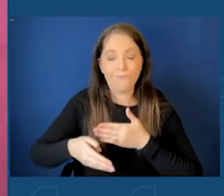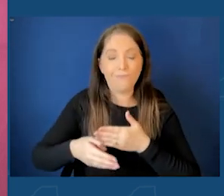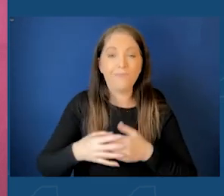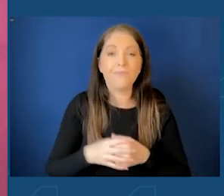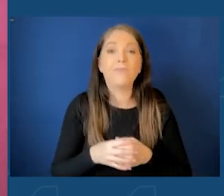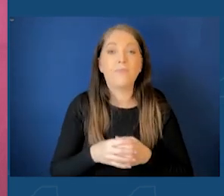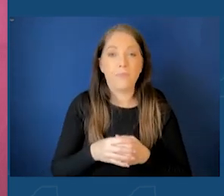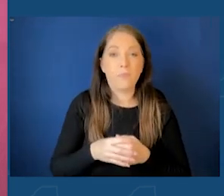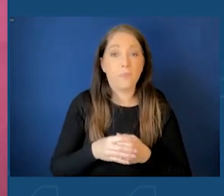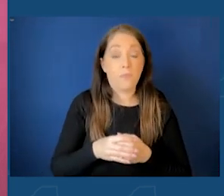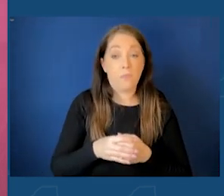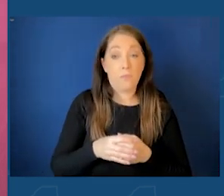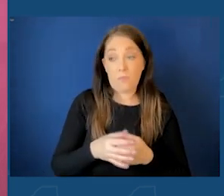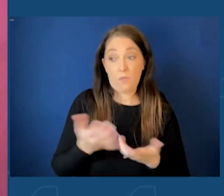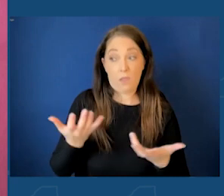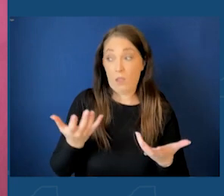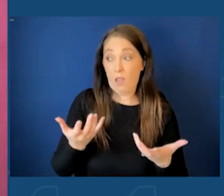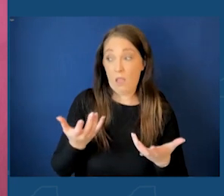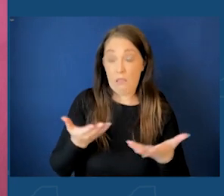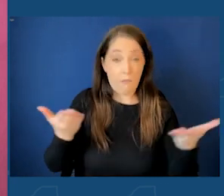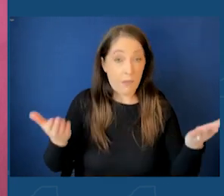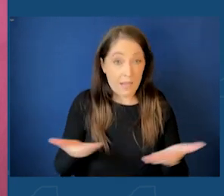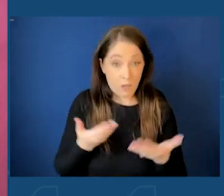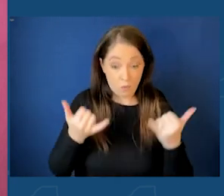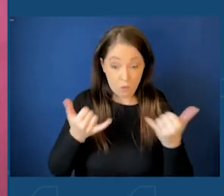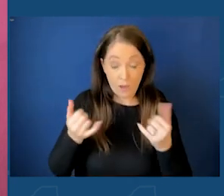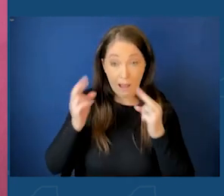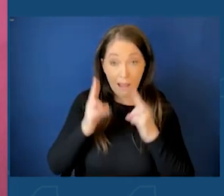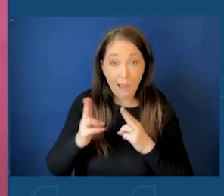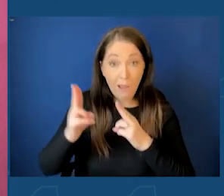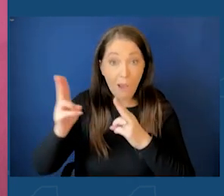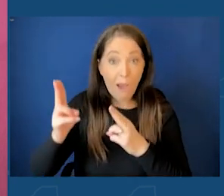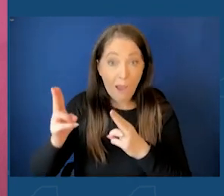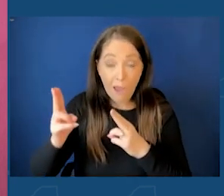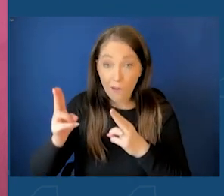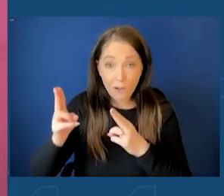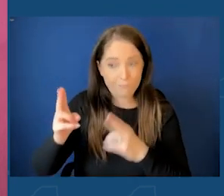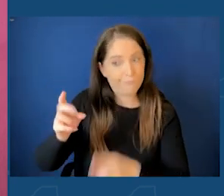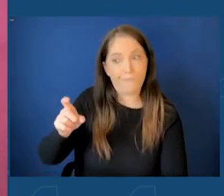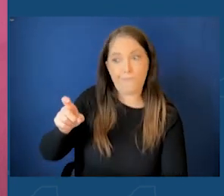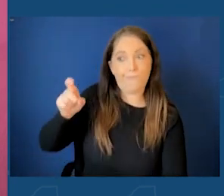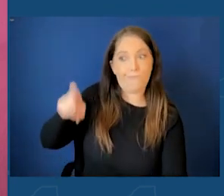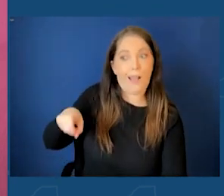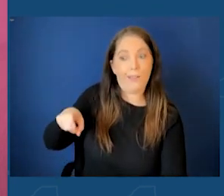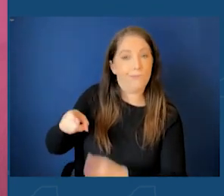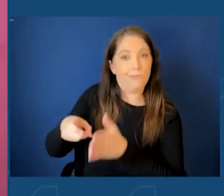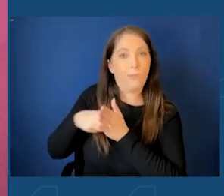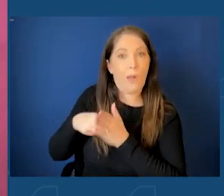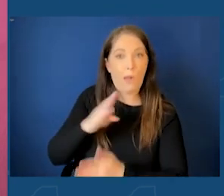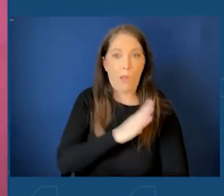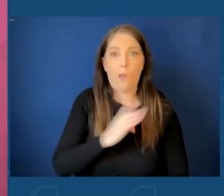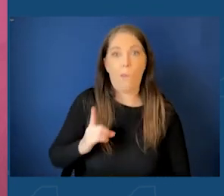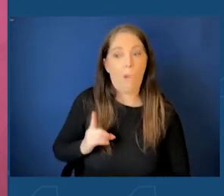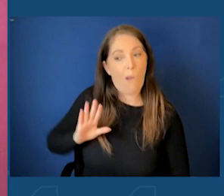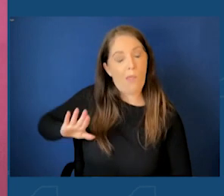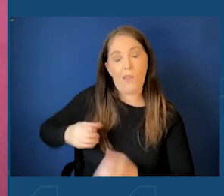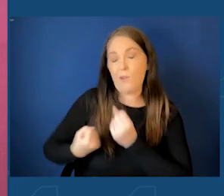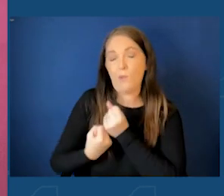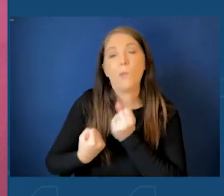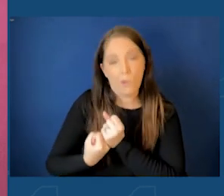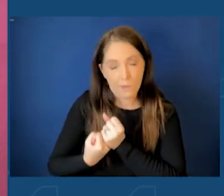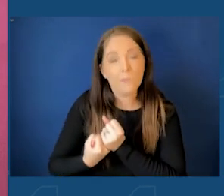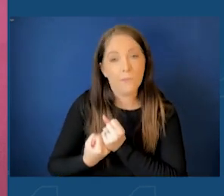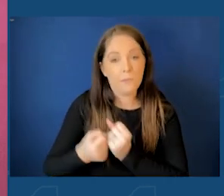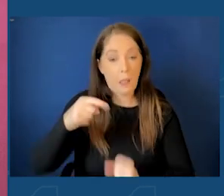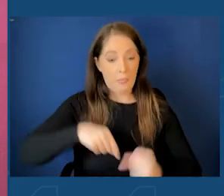be here today honoring this milestone without our board's exceptional support. You know, this building is much more than a physical